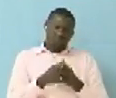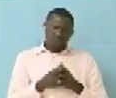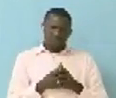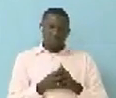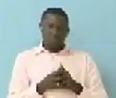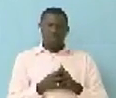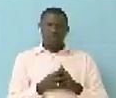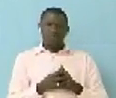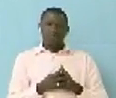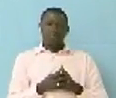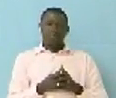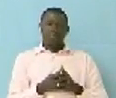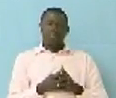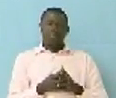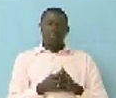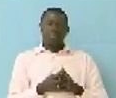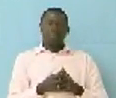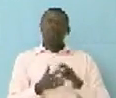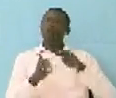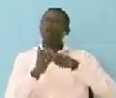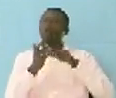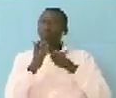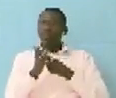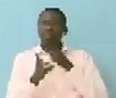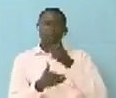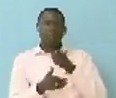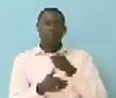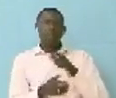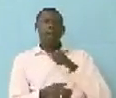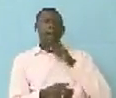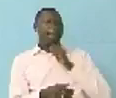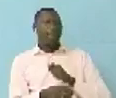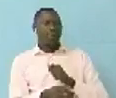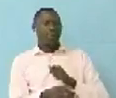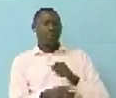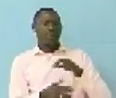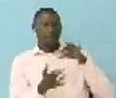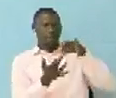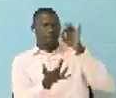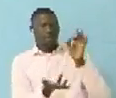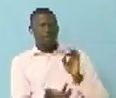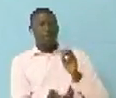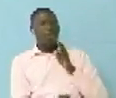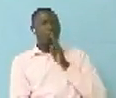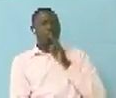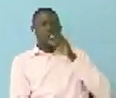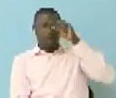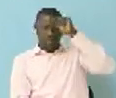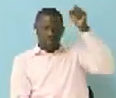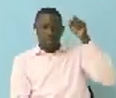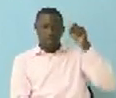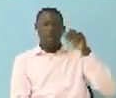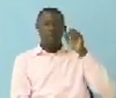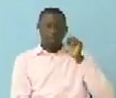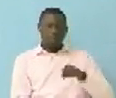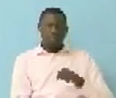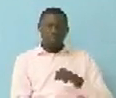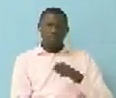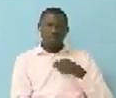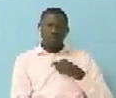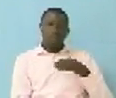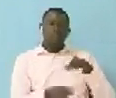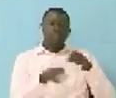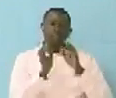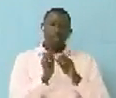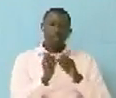So it therefore means that with him appointed by the President, he is also answerable to the President.